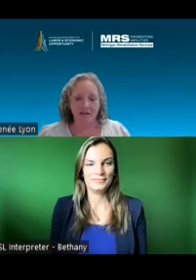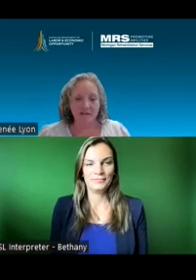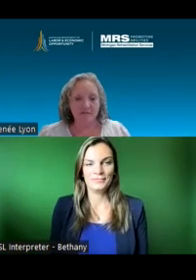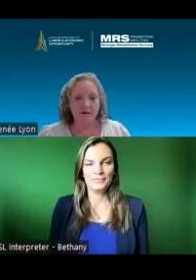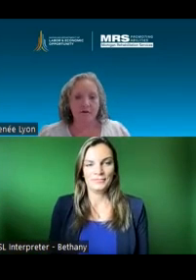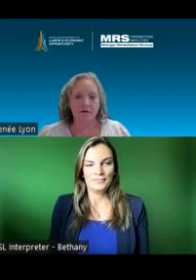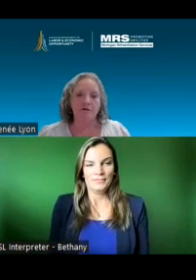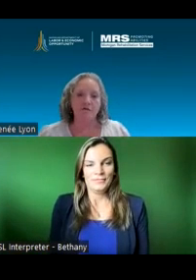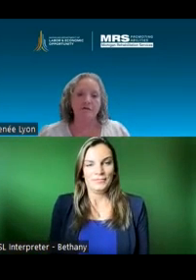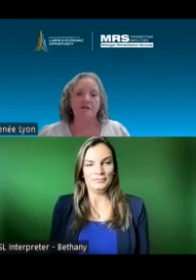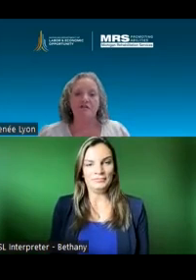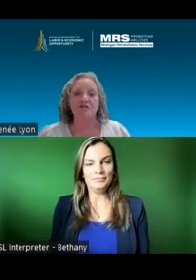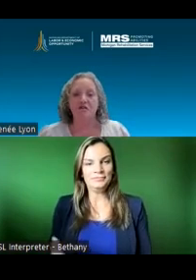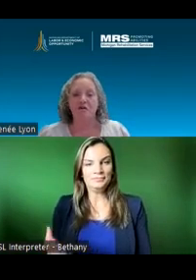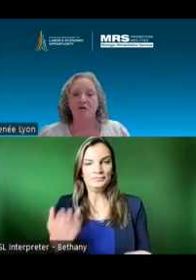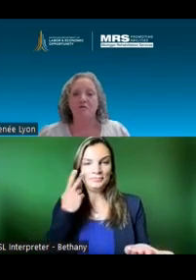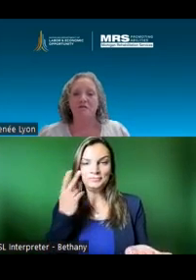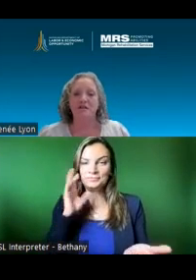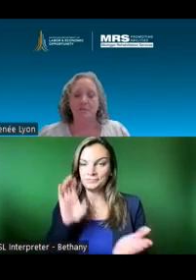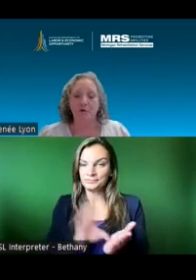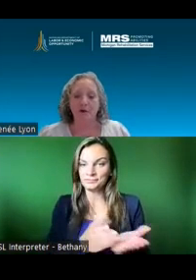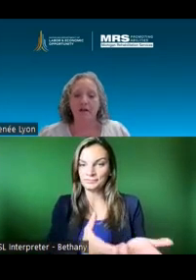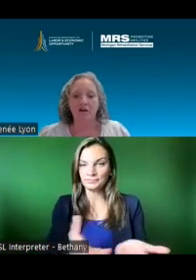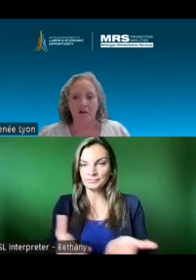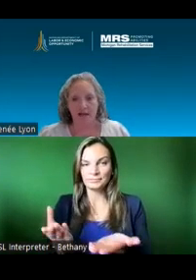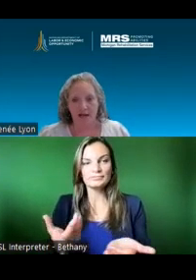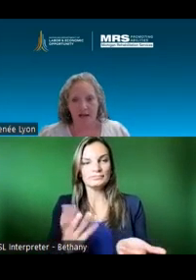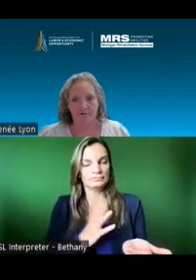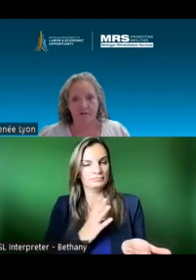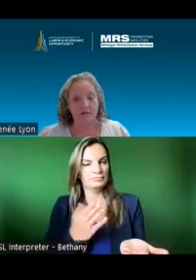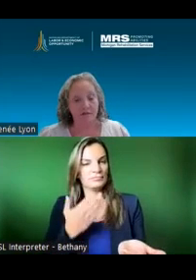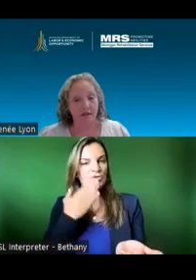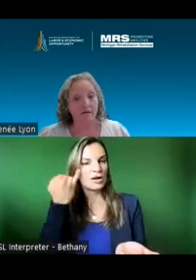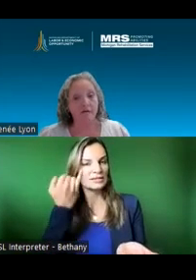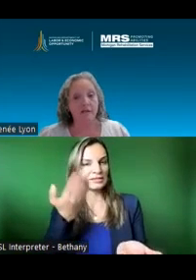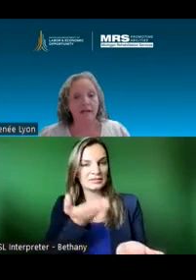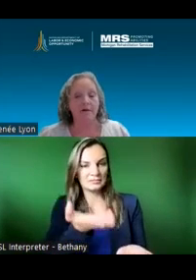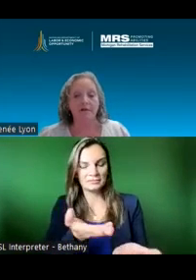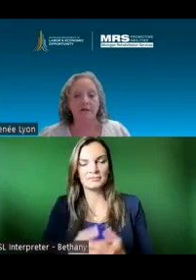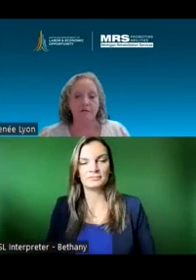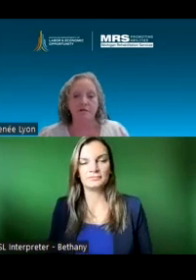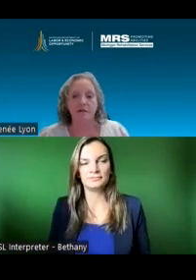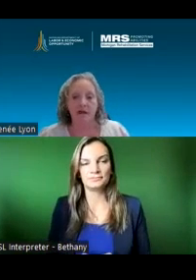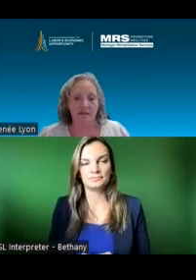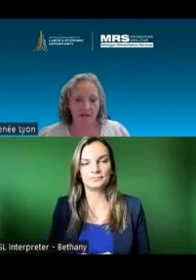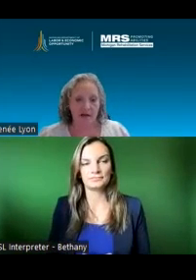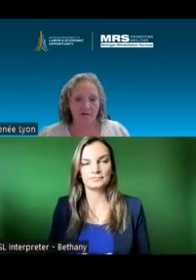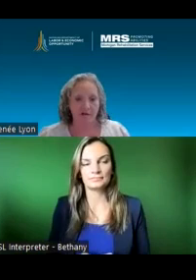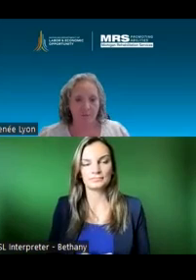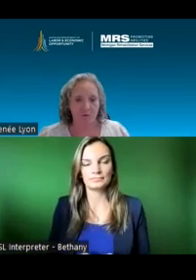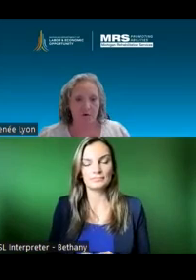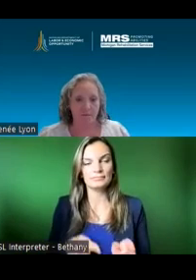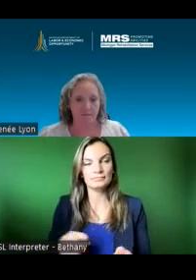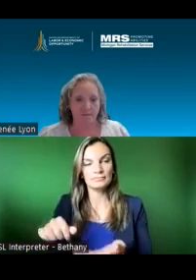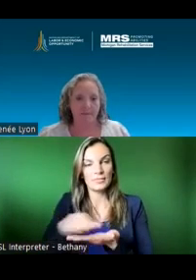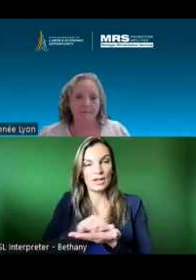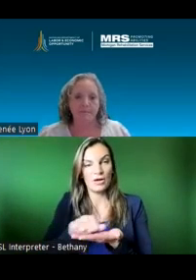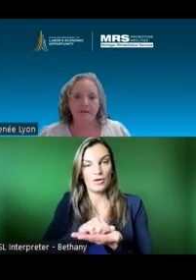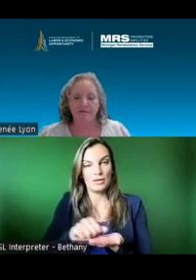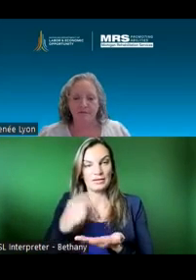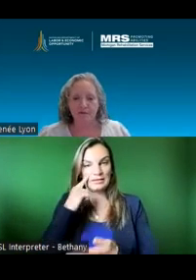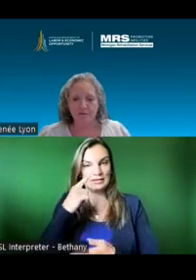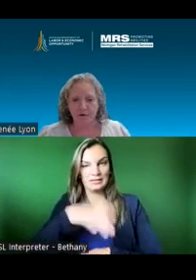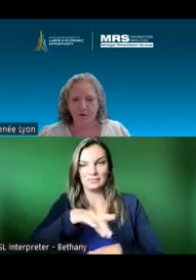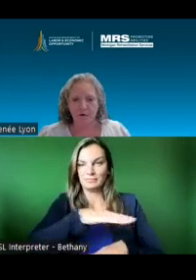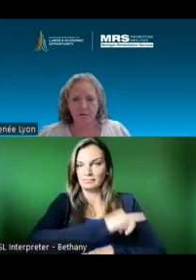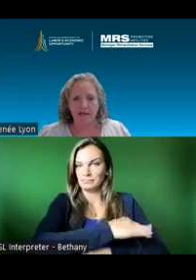Now, these photos show some pretty good options, including how to use the ironing board.